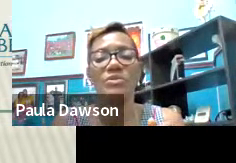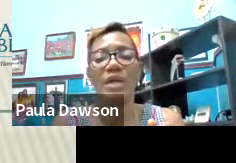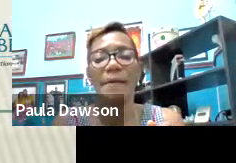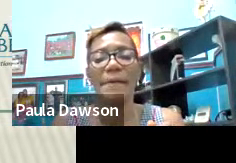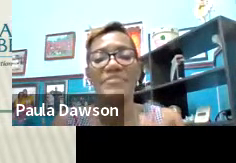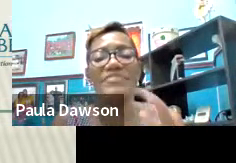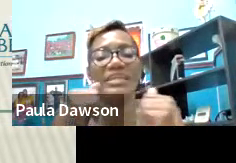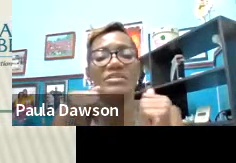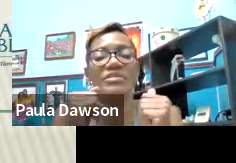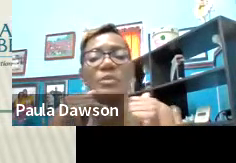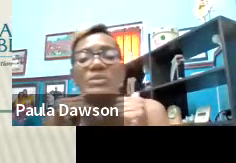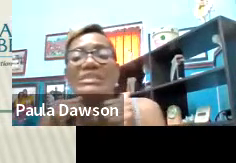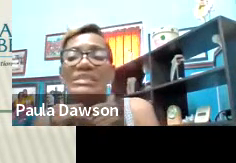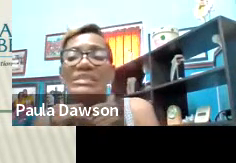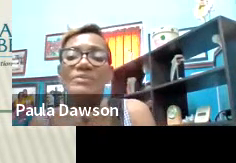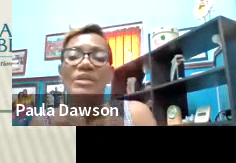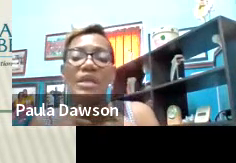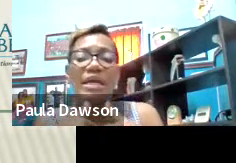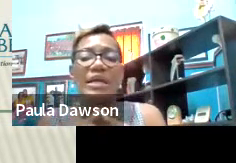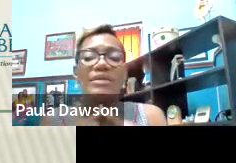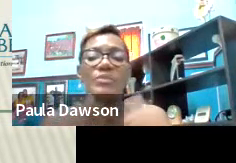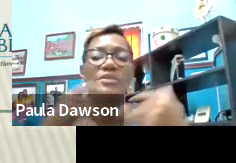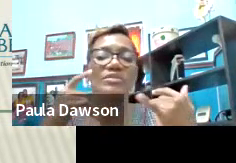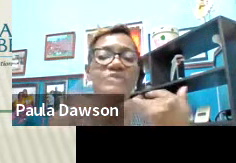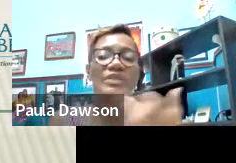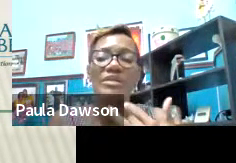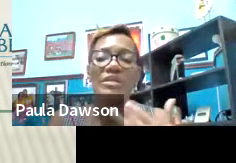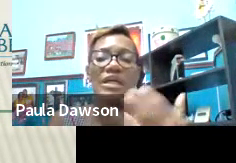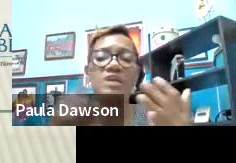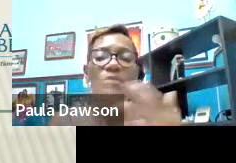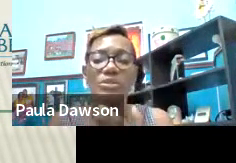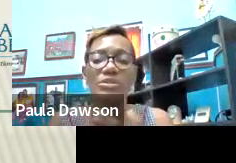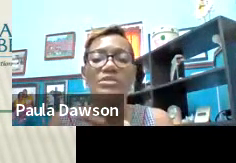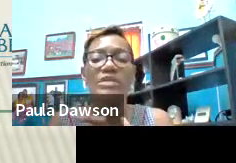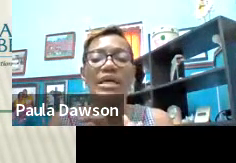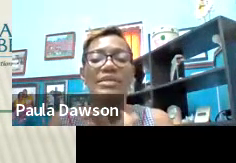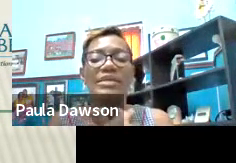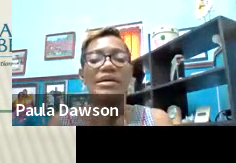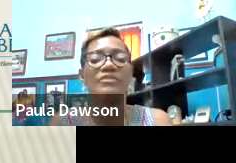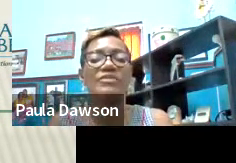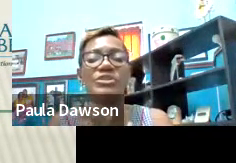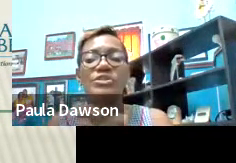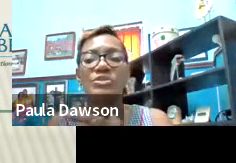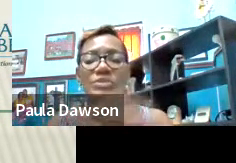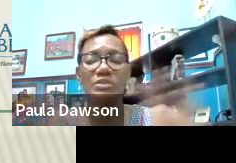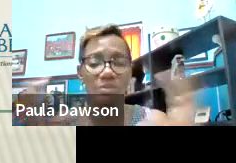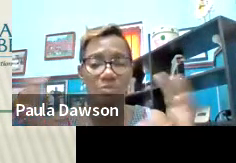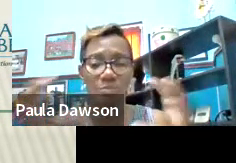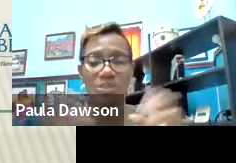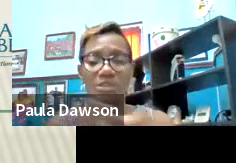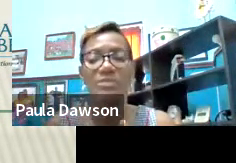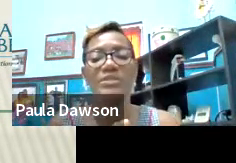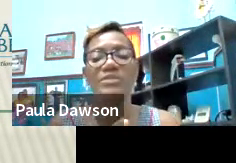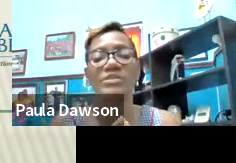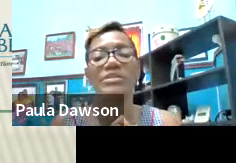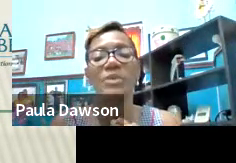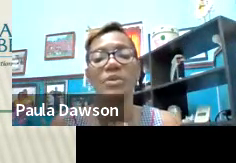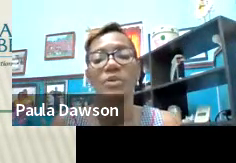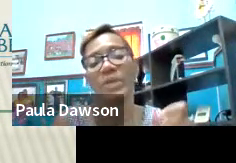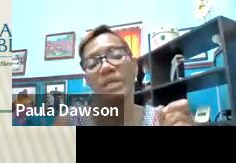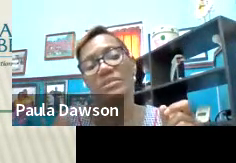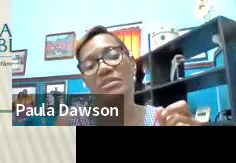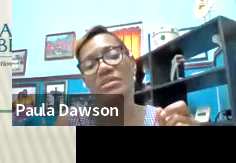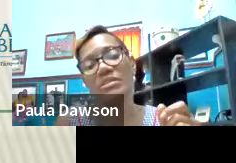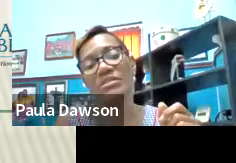was so flexed when we did him, and we did phenol and Botox. And after, with a multidisciplinary